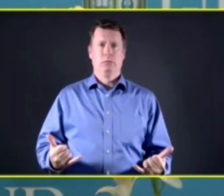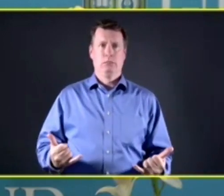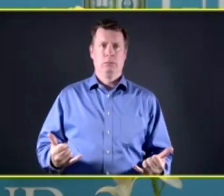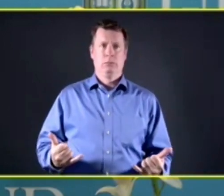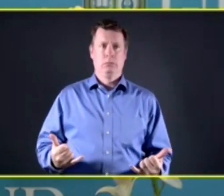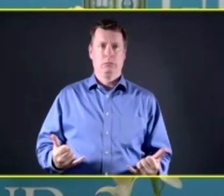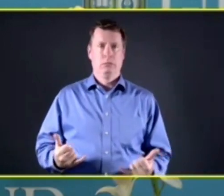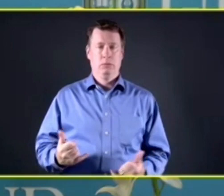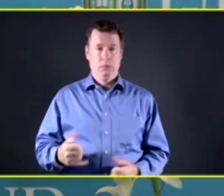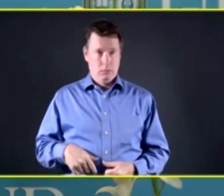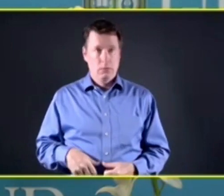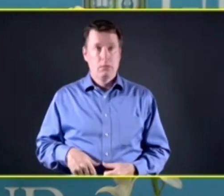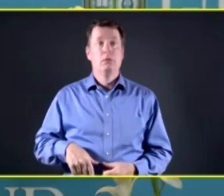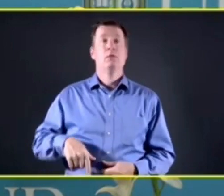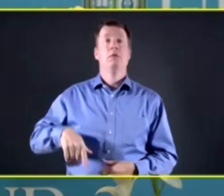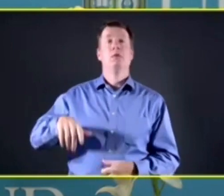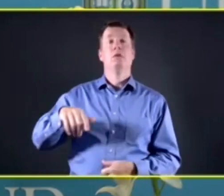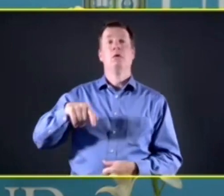from smaller French studies